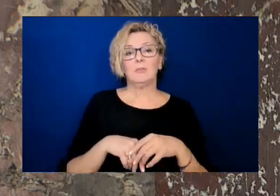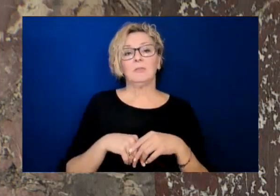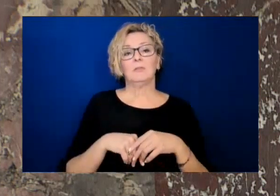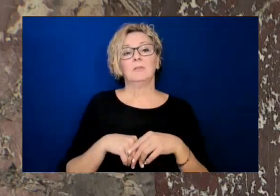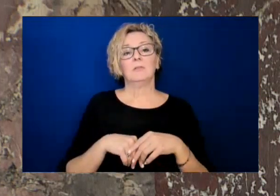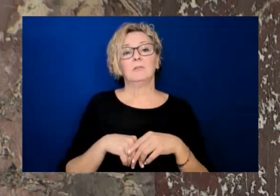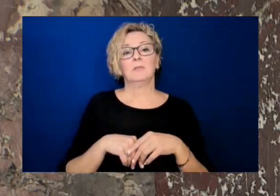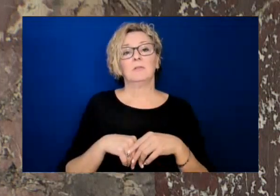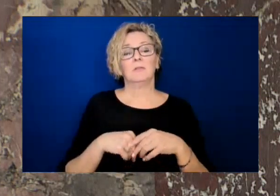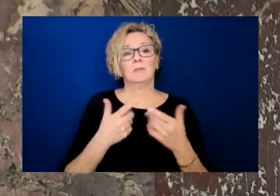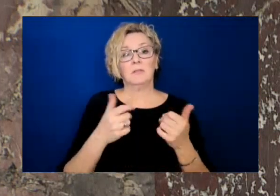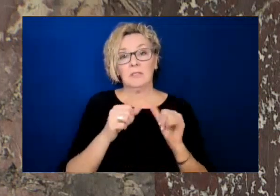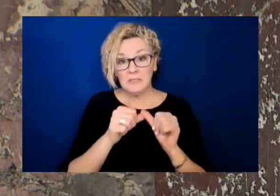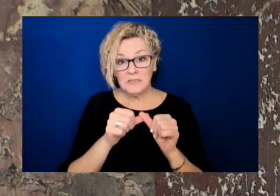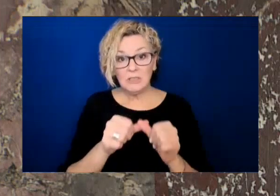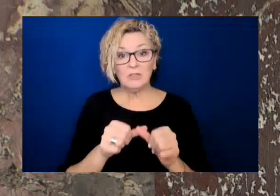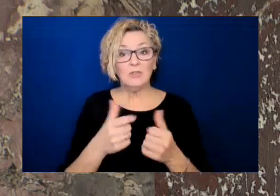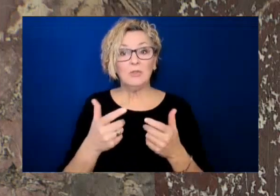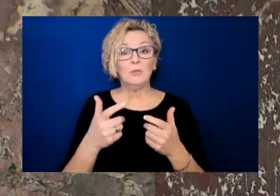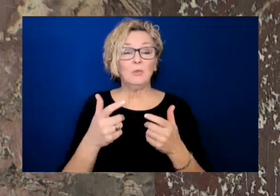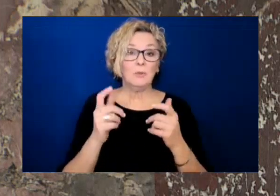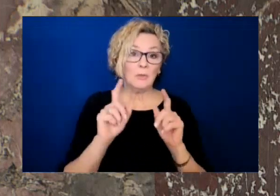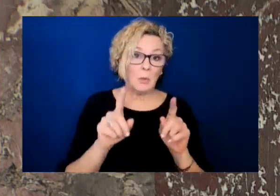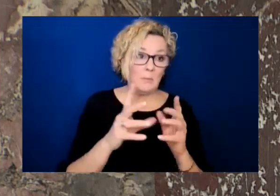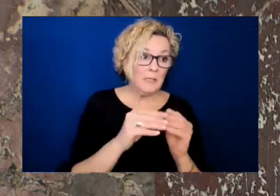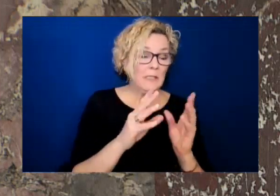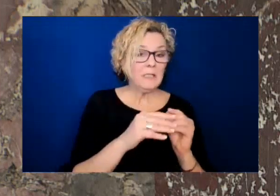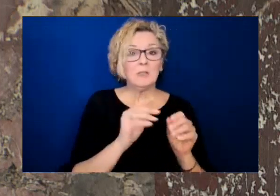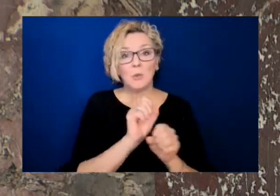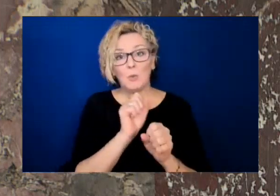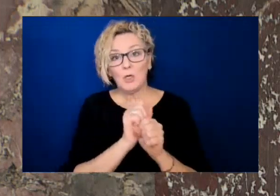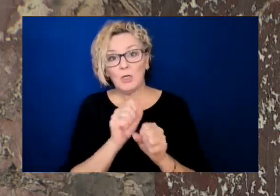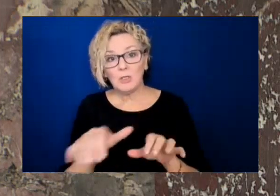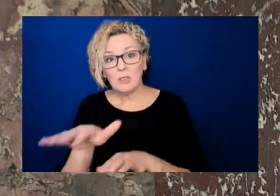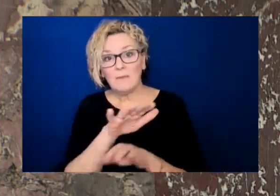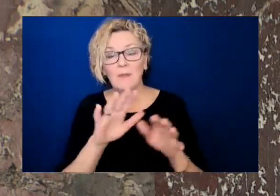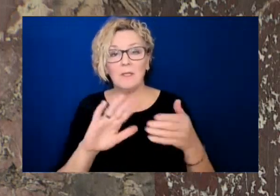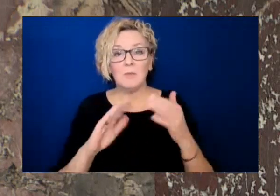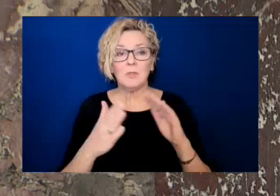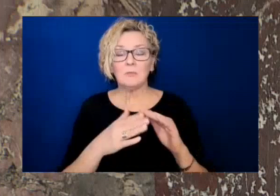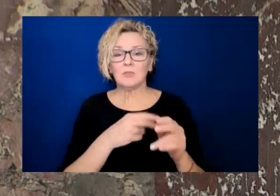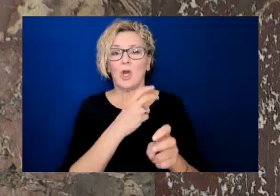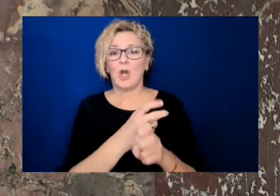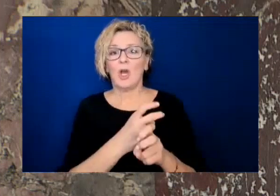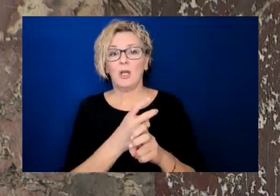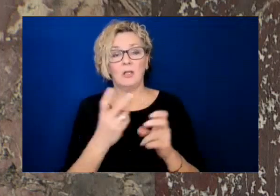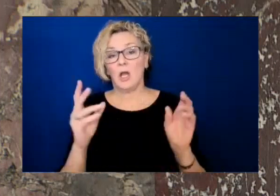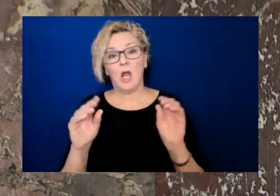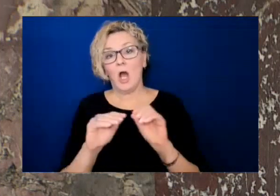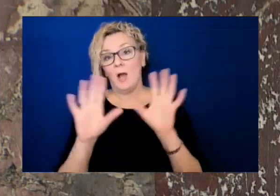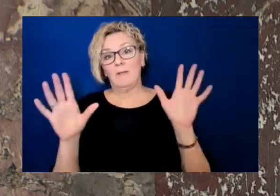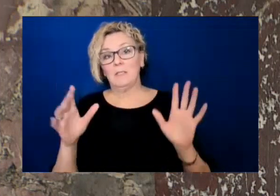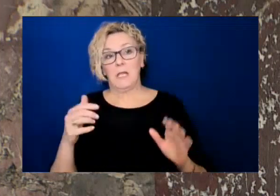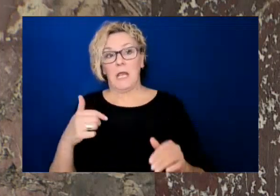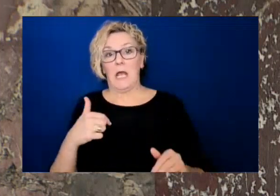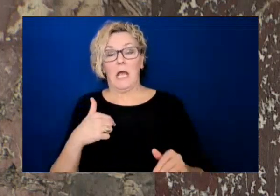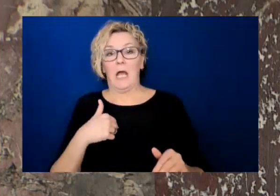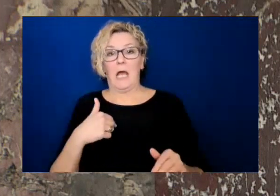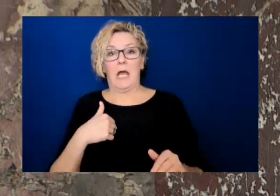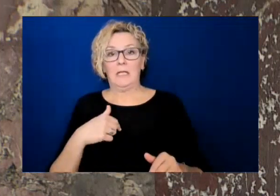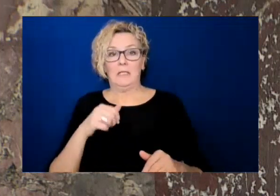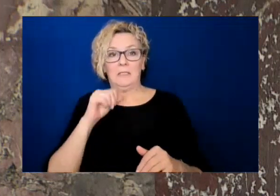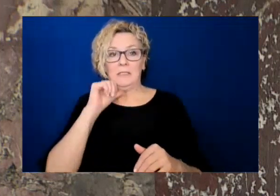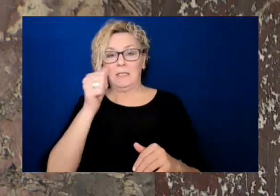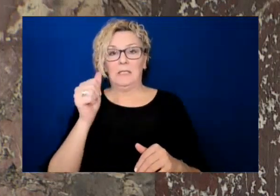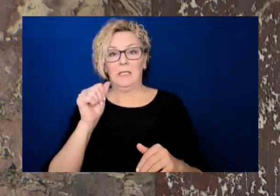was so hard for her. And obviously, I didn't create the space where she was able to bring these concerns forward to me. That's not her fault.